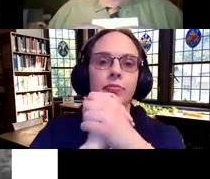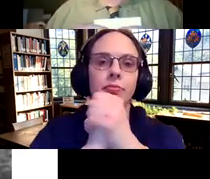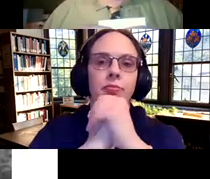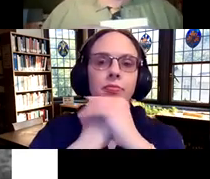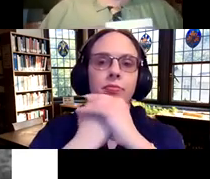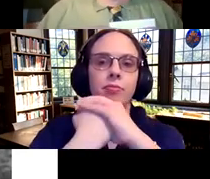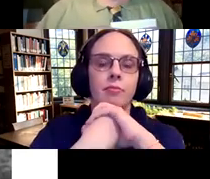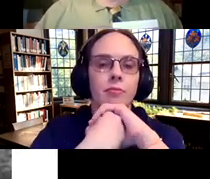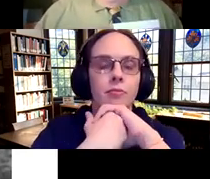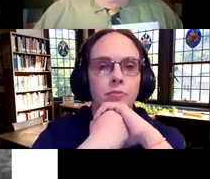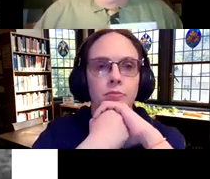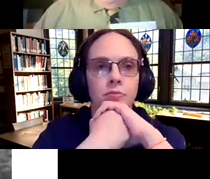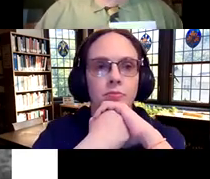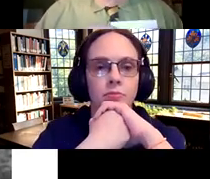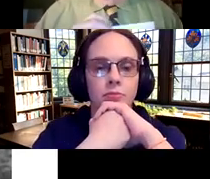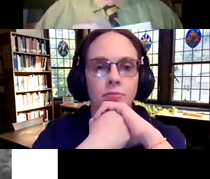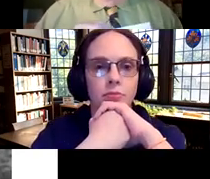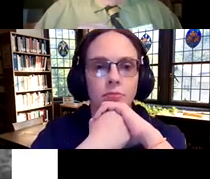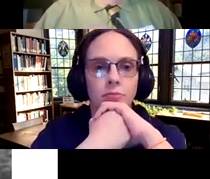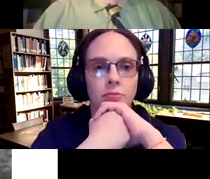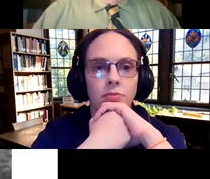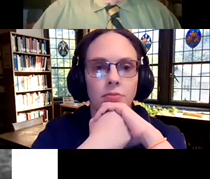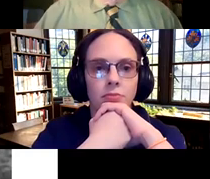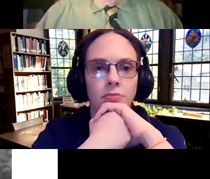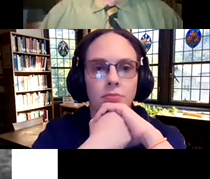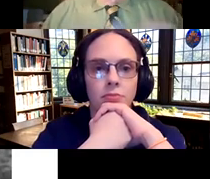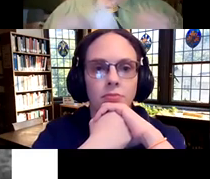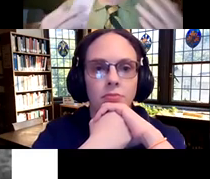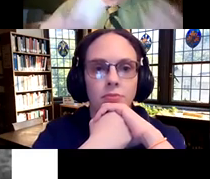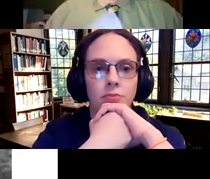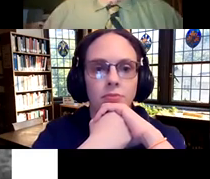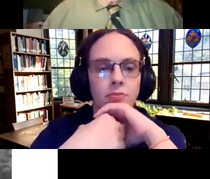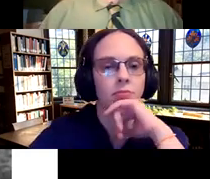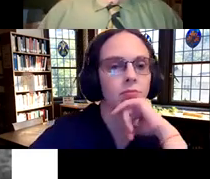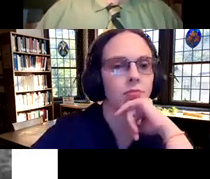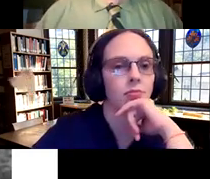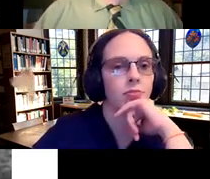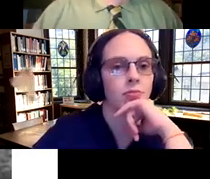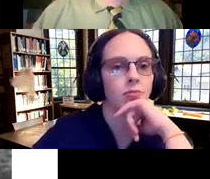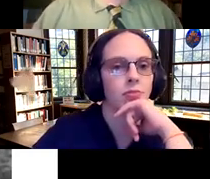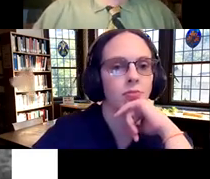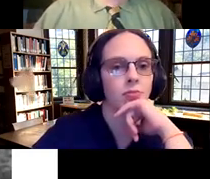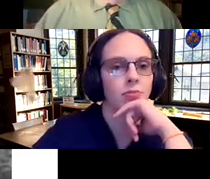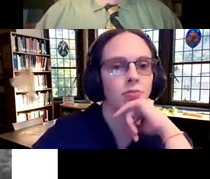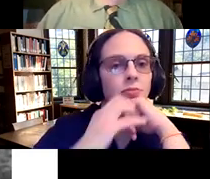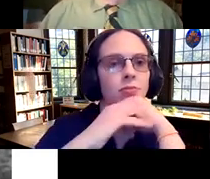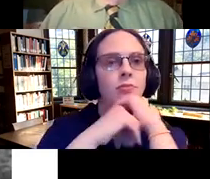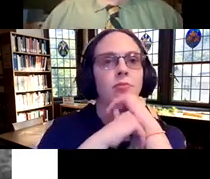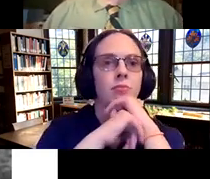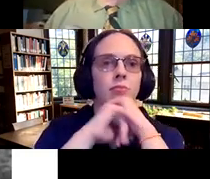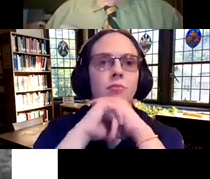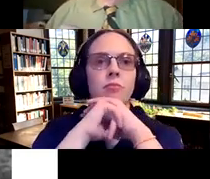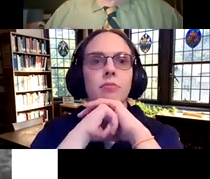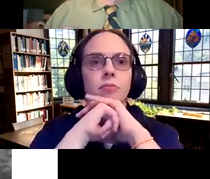for particularly the health and physical education students to get practice in running at camp. But I